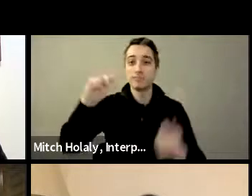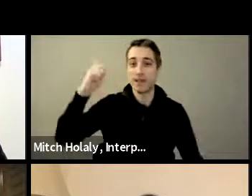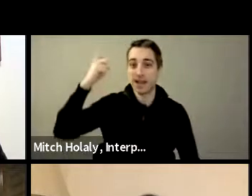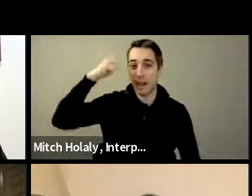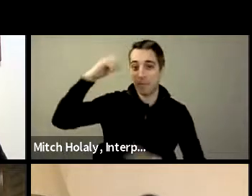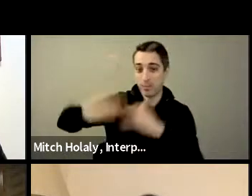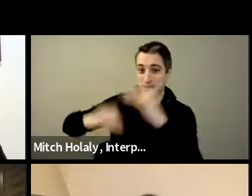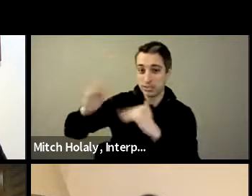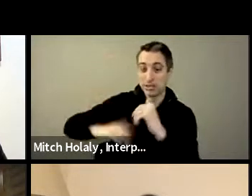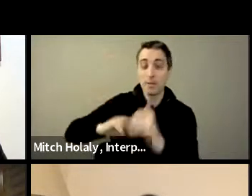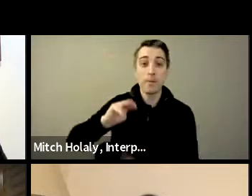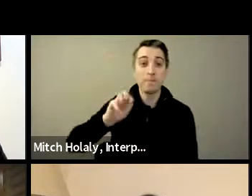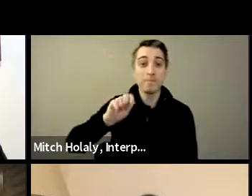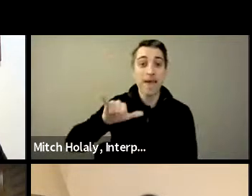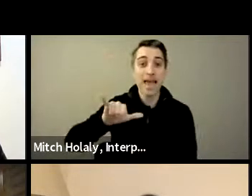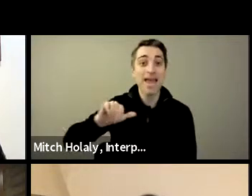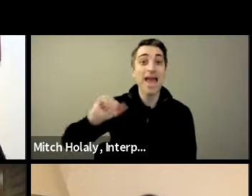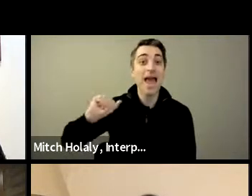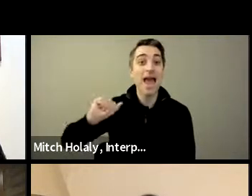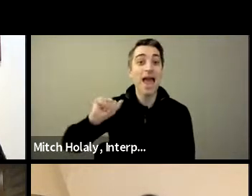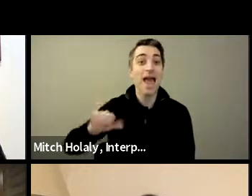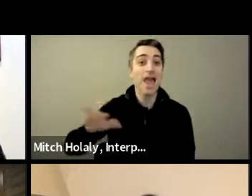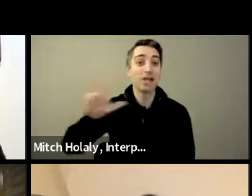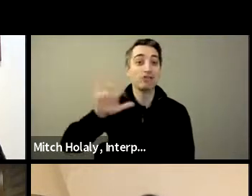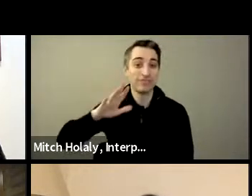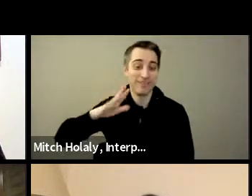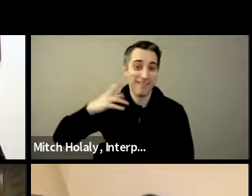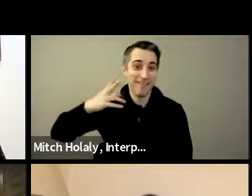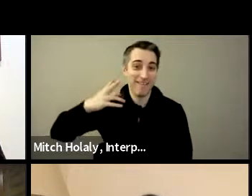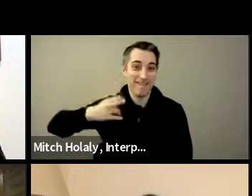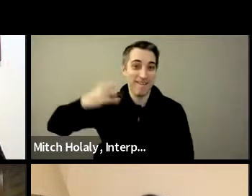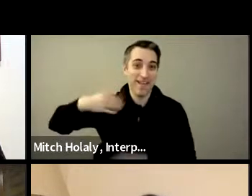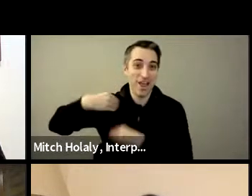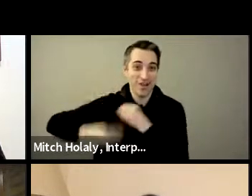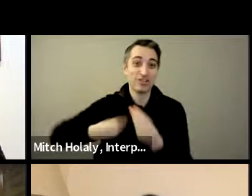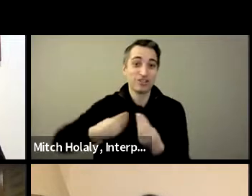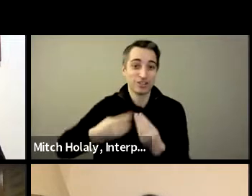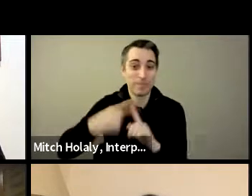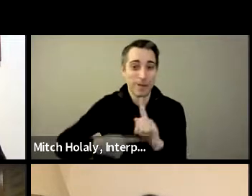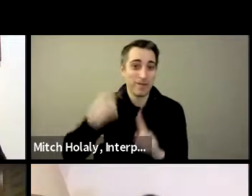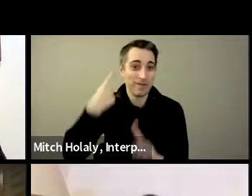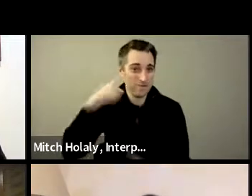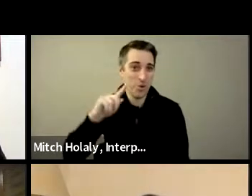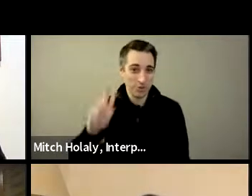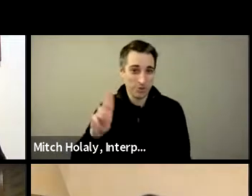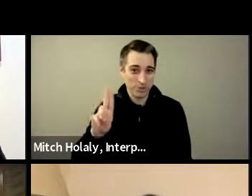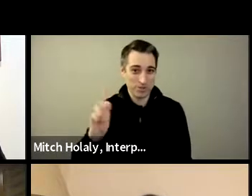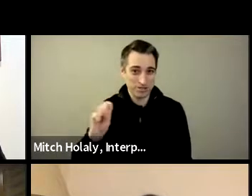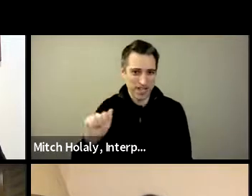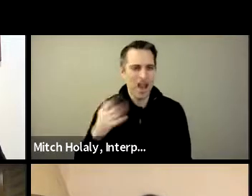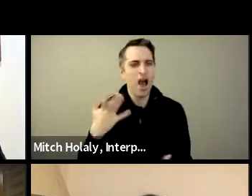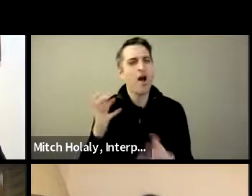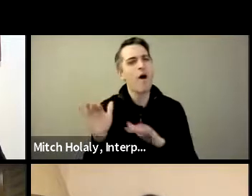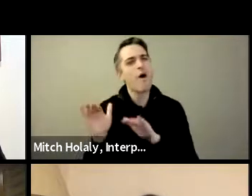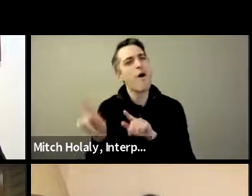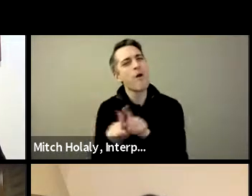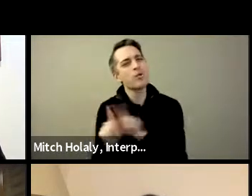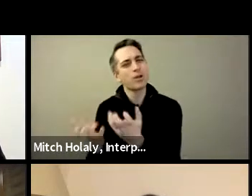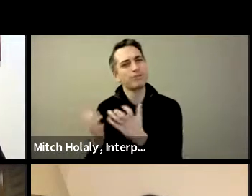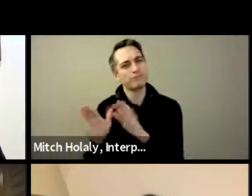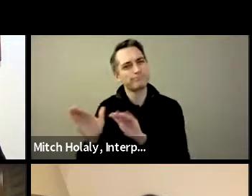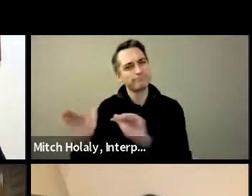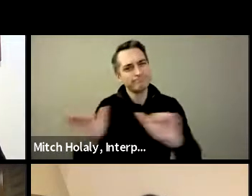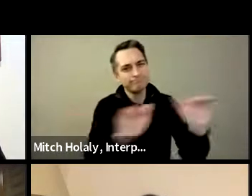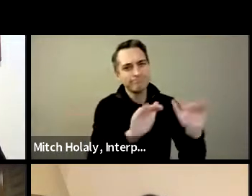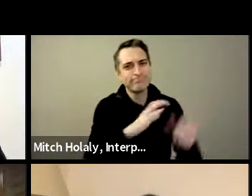Asian Heritage Month for our nation. There's something else that I'd also like to just remind the commission of.